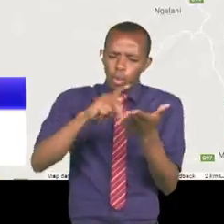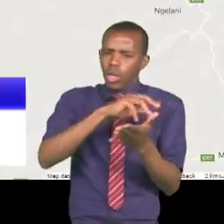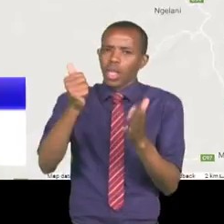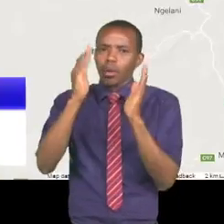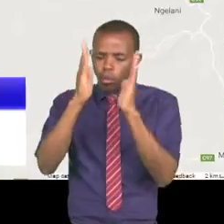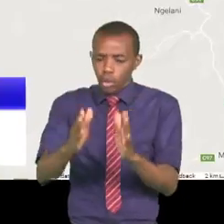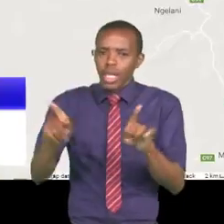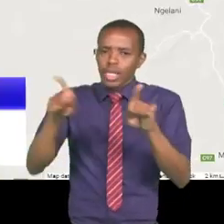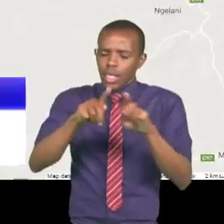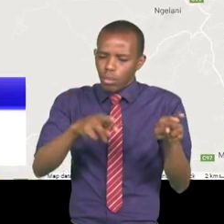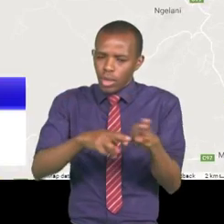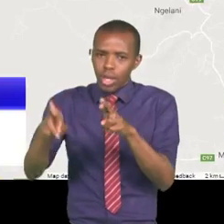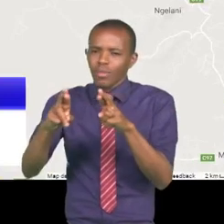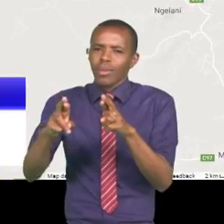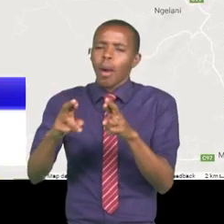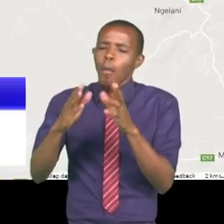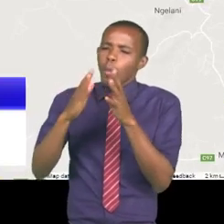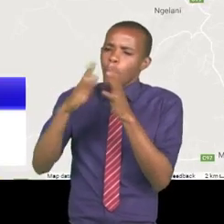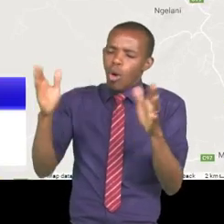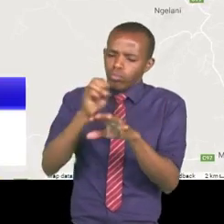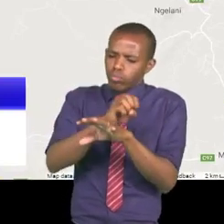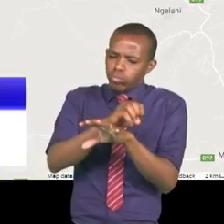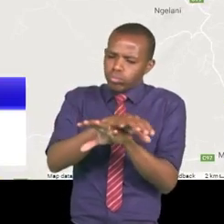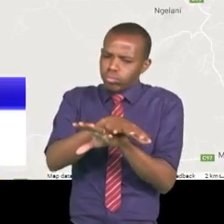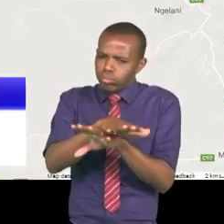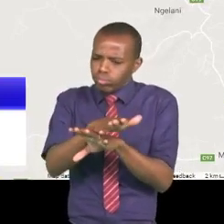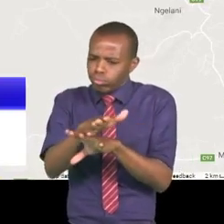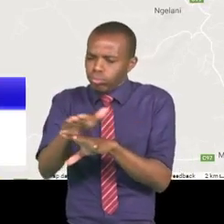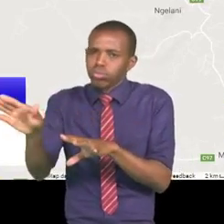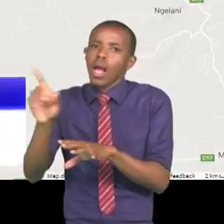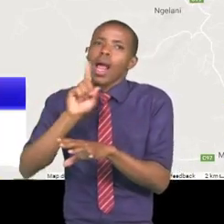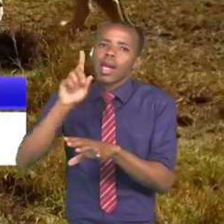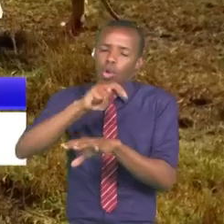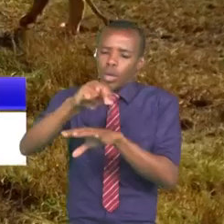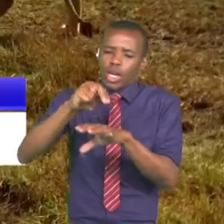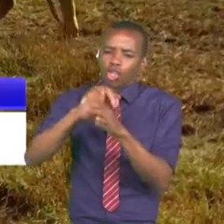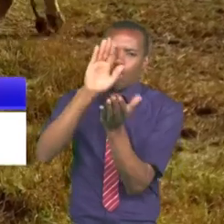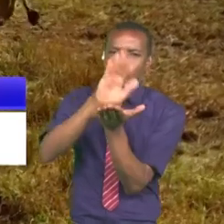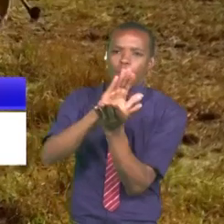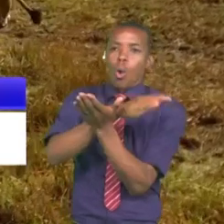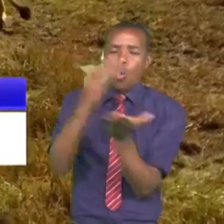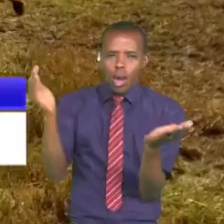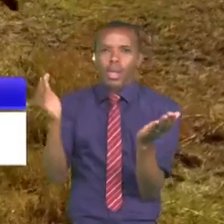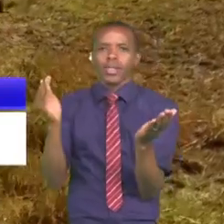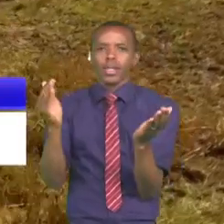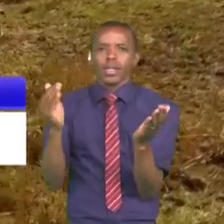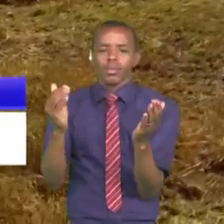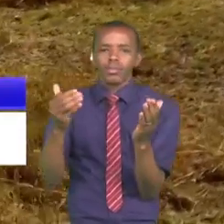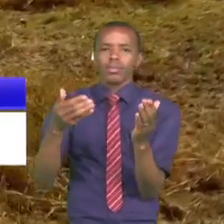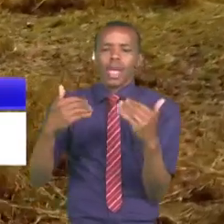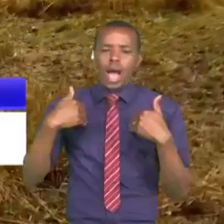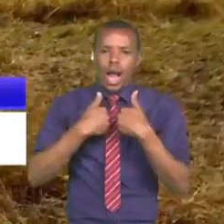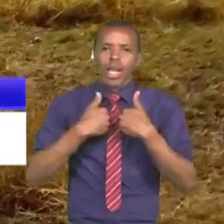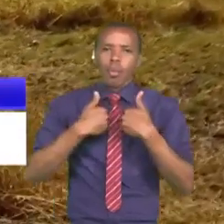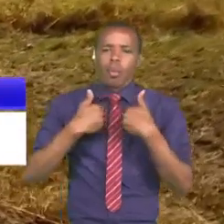The Sim River, with too much effluent, then passes through the Nairobi National Park, where a wide variety of wildlife,